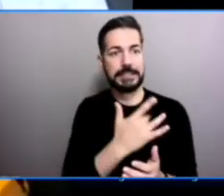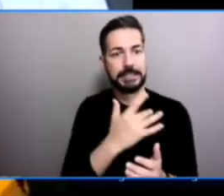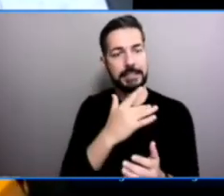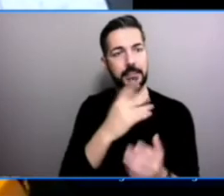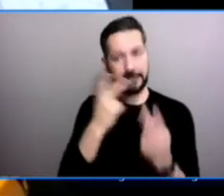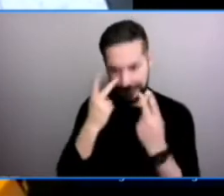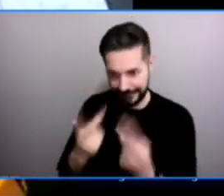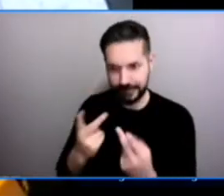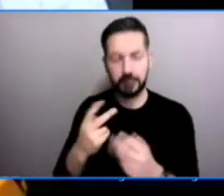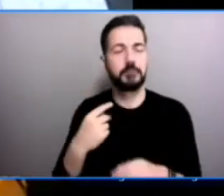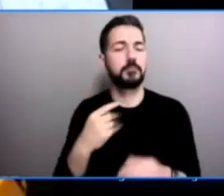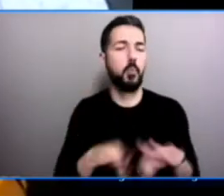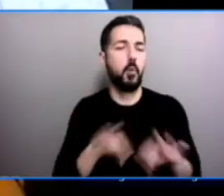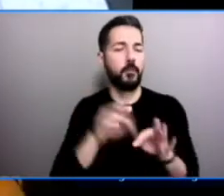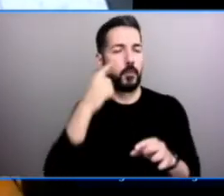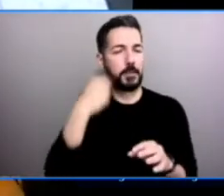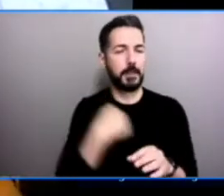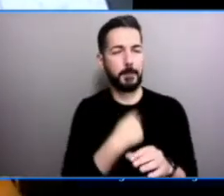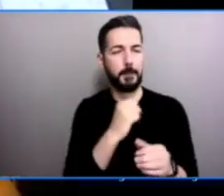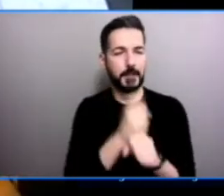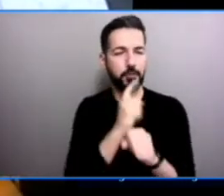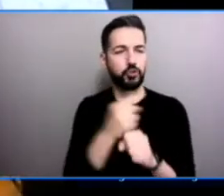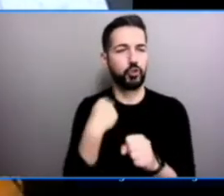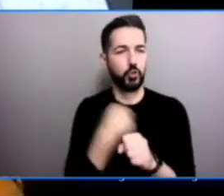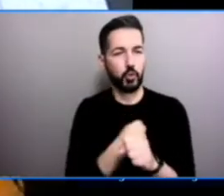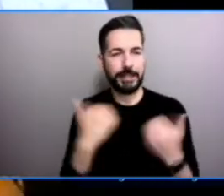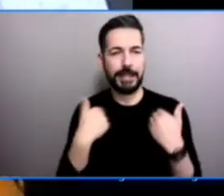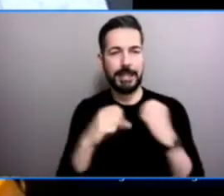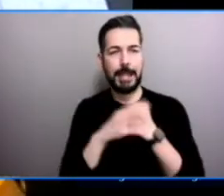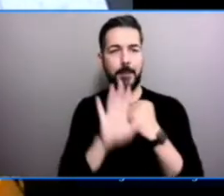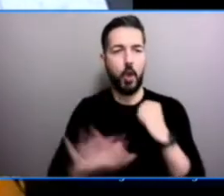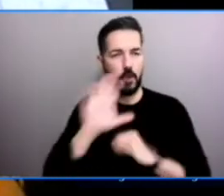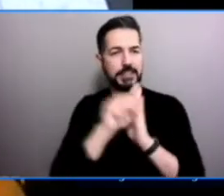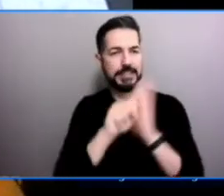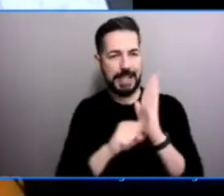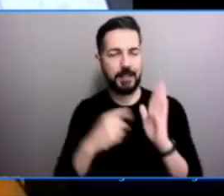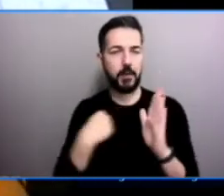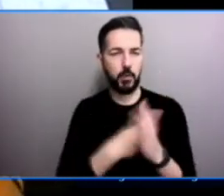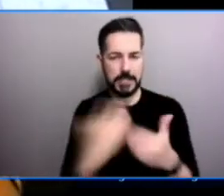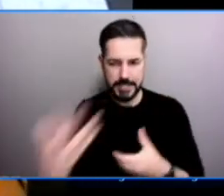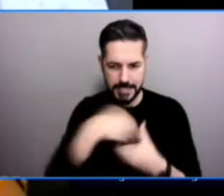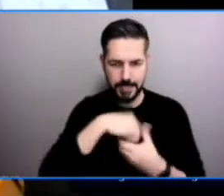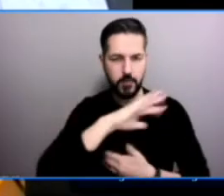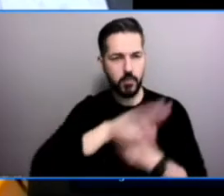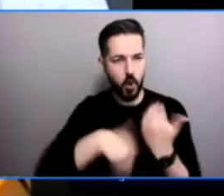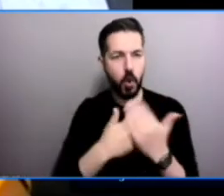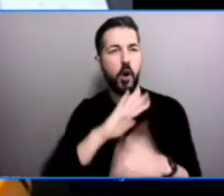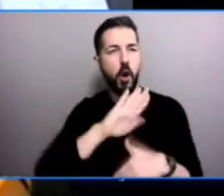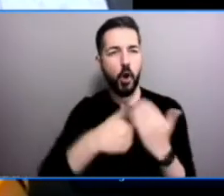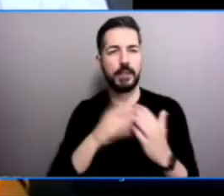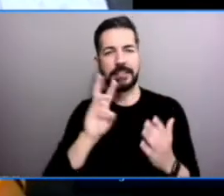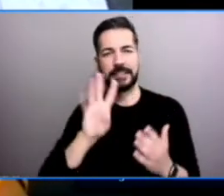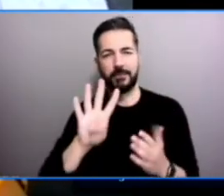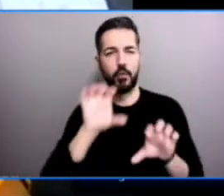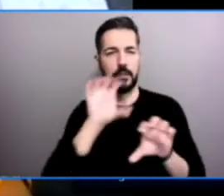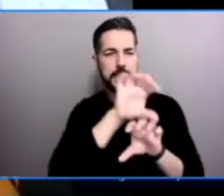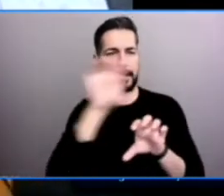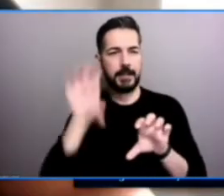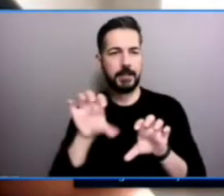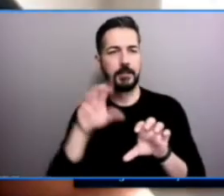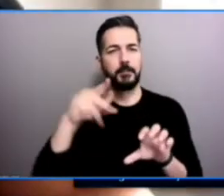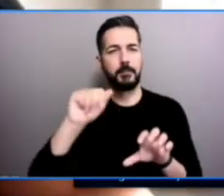fortify the statewide coalitions that we could get to a point where we could really have relationships across the